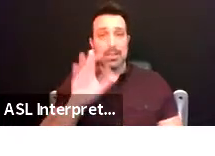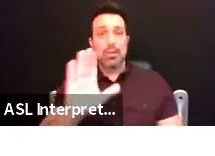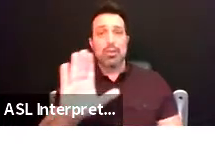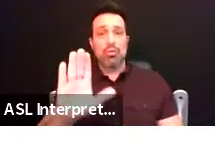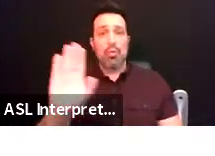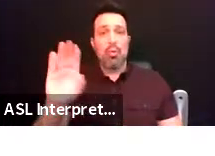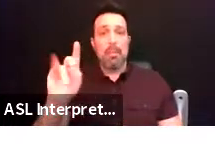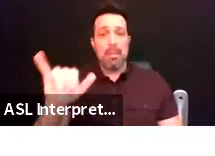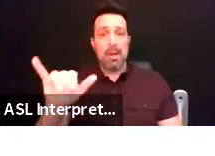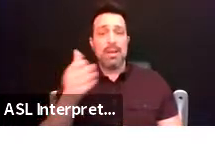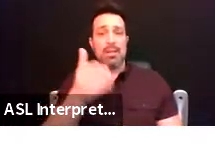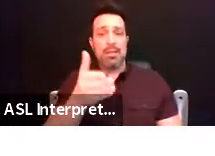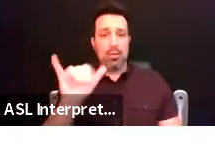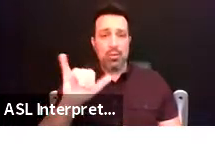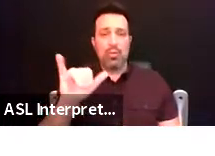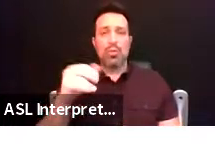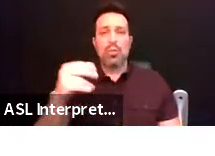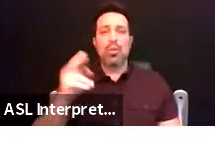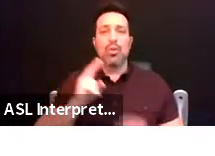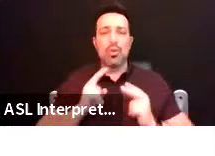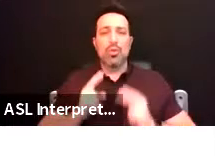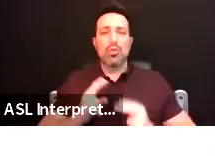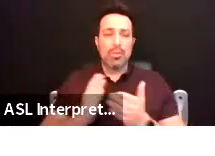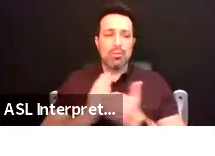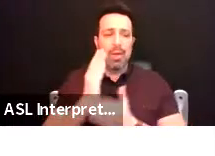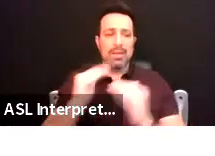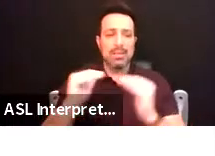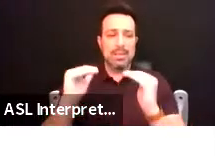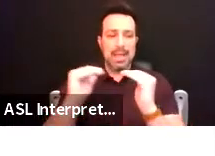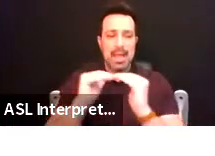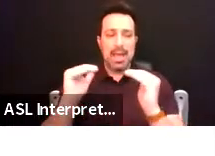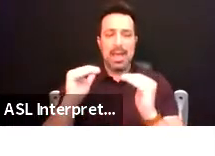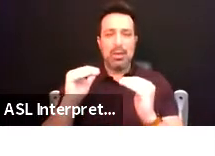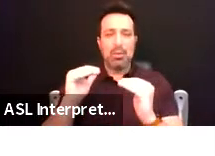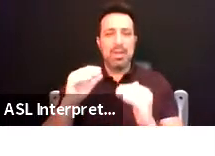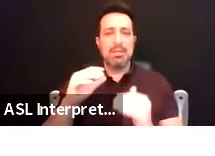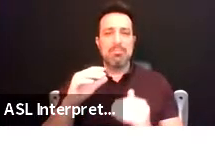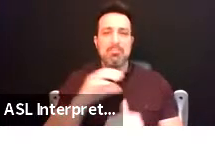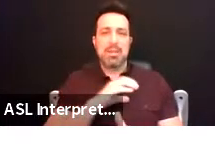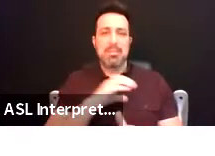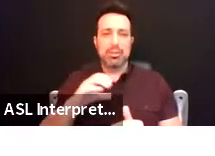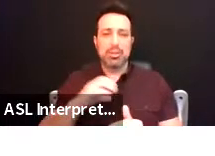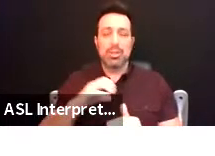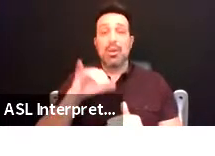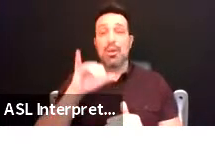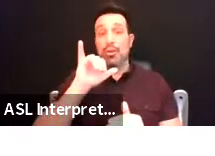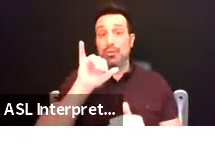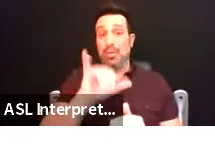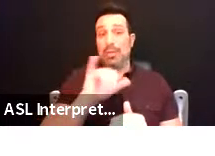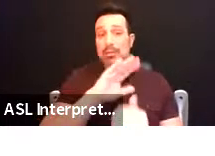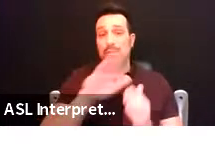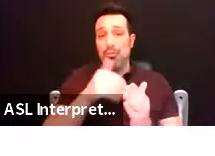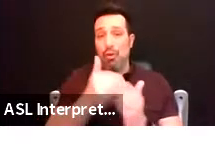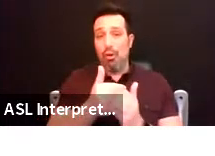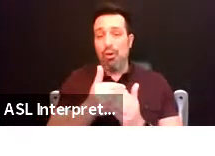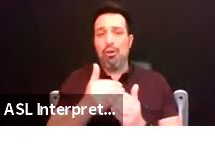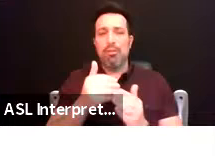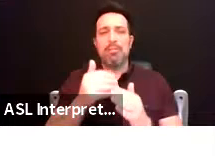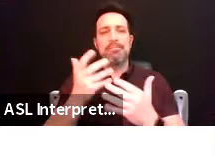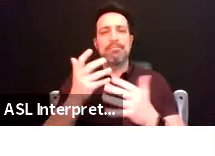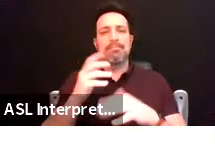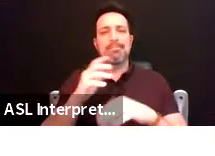body there too, your Human Rights and Equity Commission. So these are all advisory